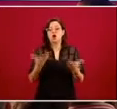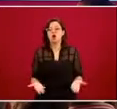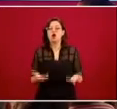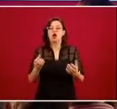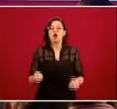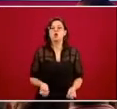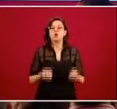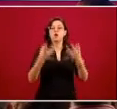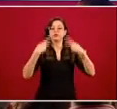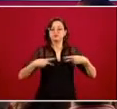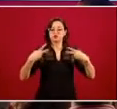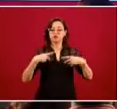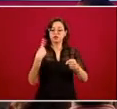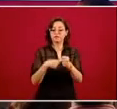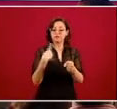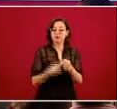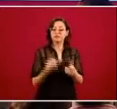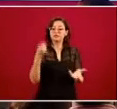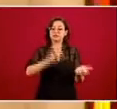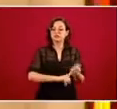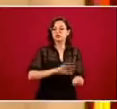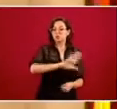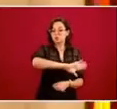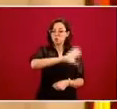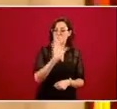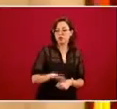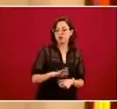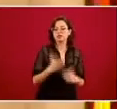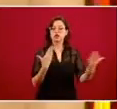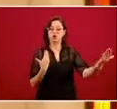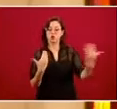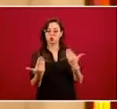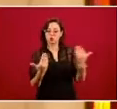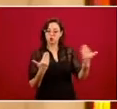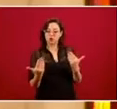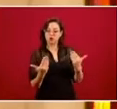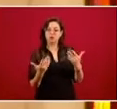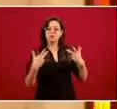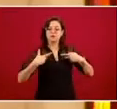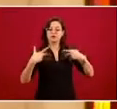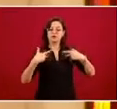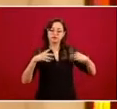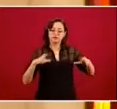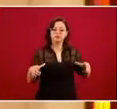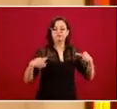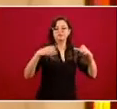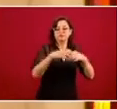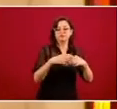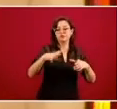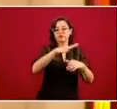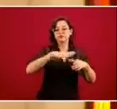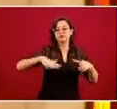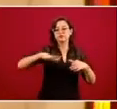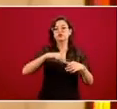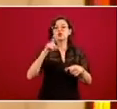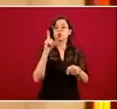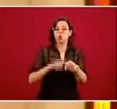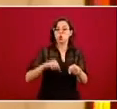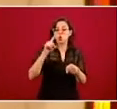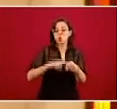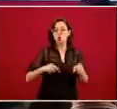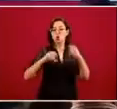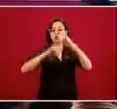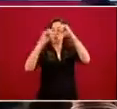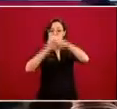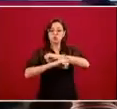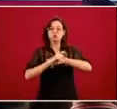national map, but now we're taking a look at the accumulated incidence rate. which is a comparison that takes into account